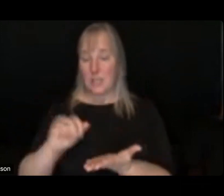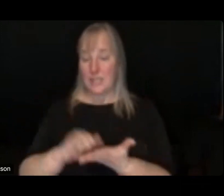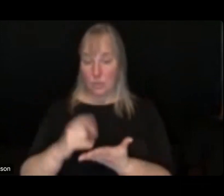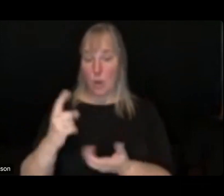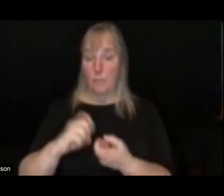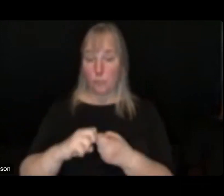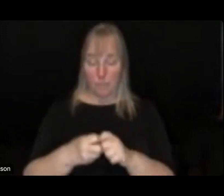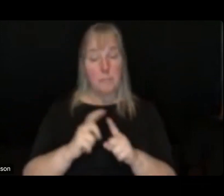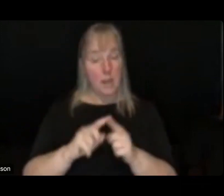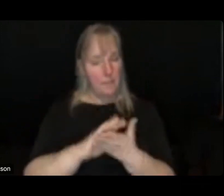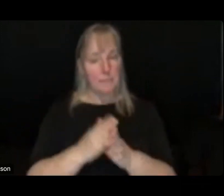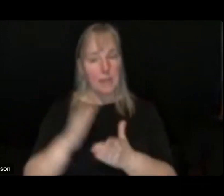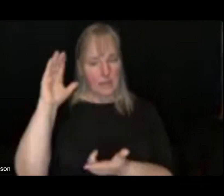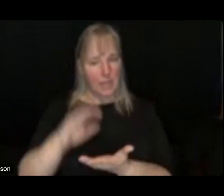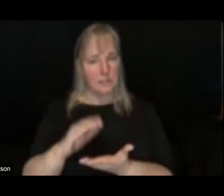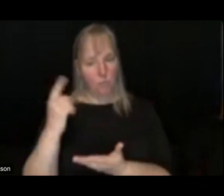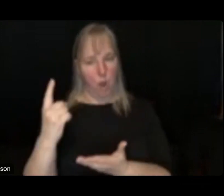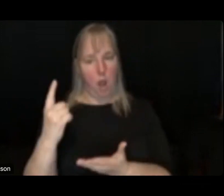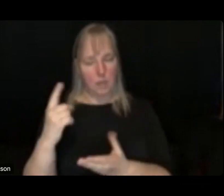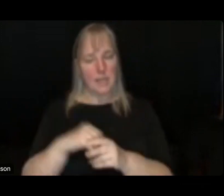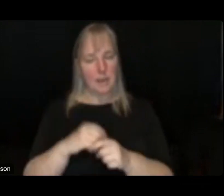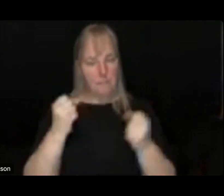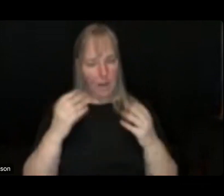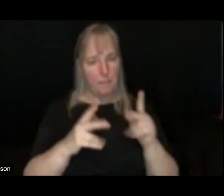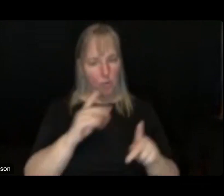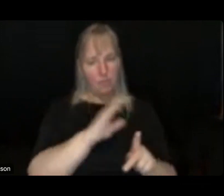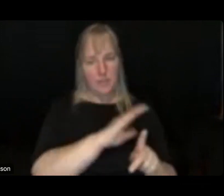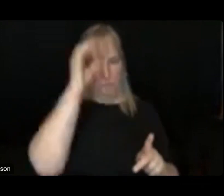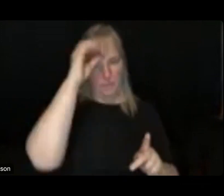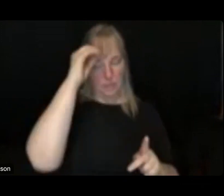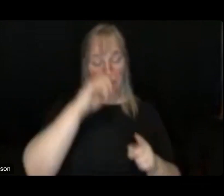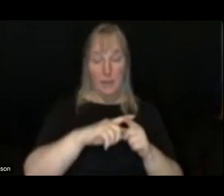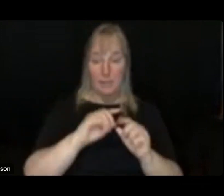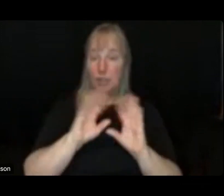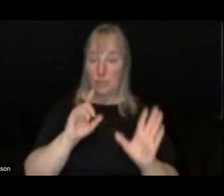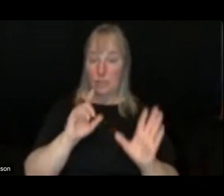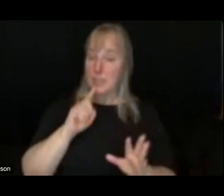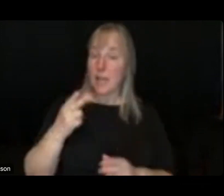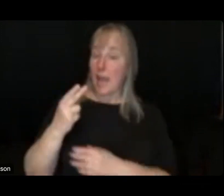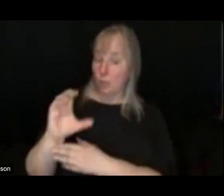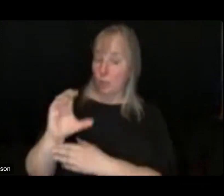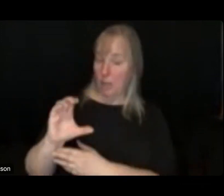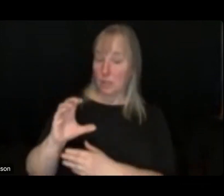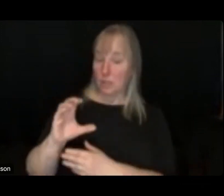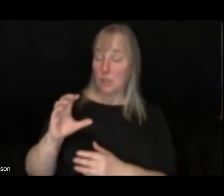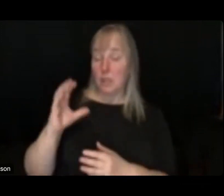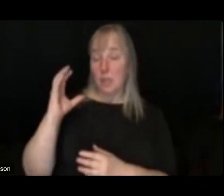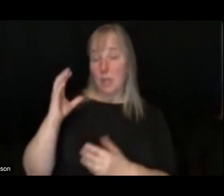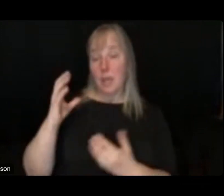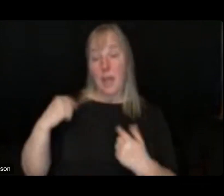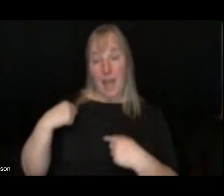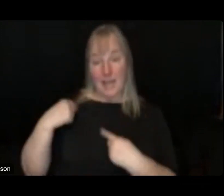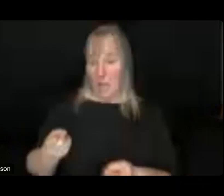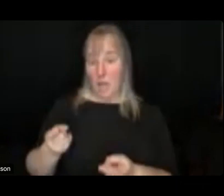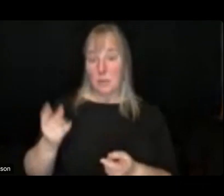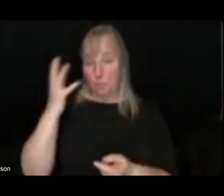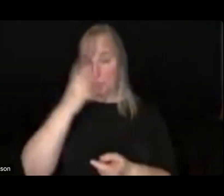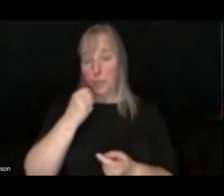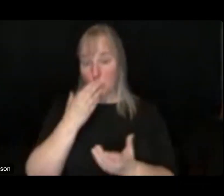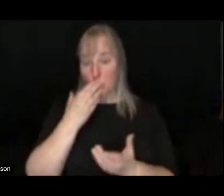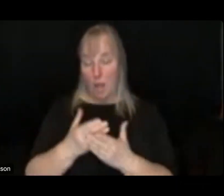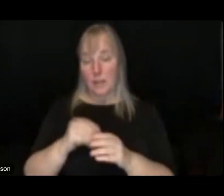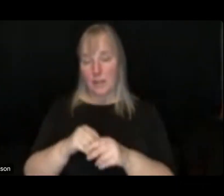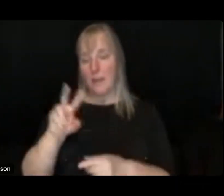of one in many people's opinions, but clearly is. And Howard County has done relatively well in venture-backed